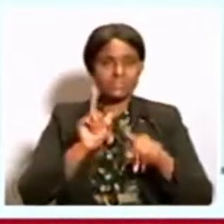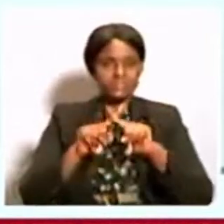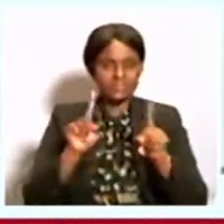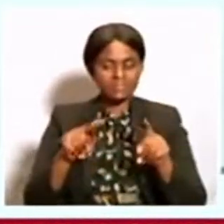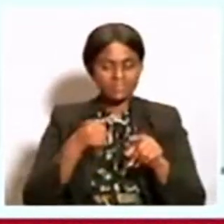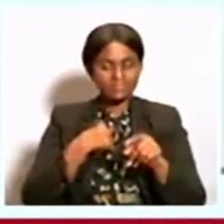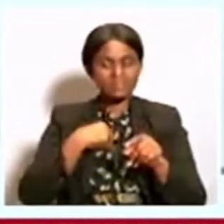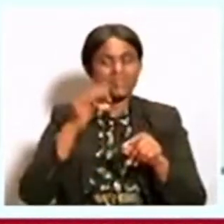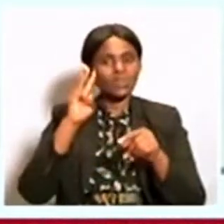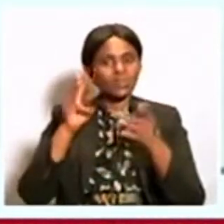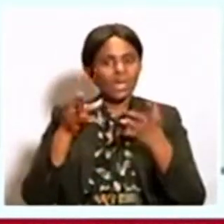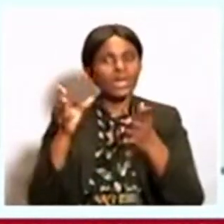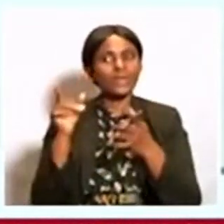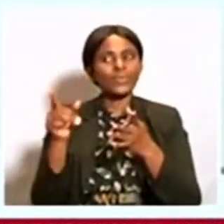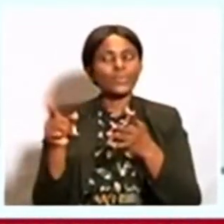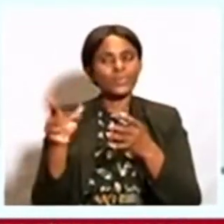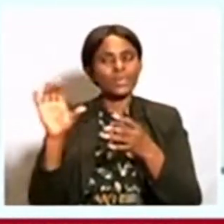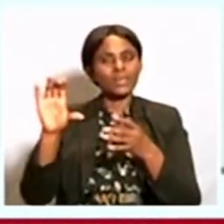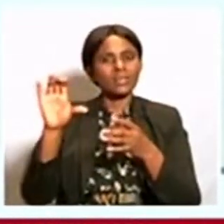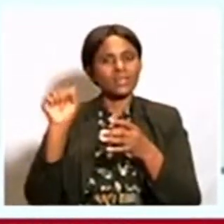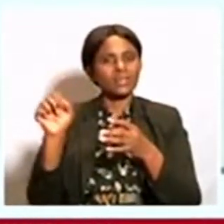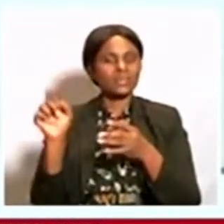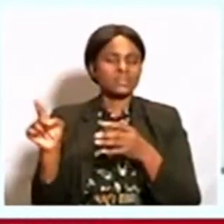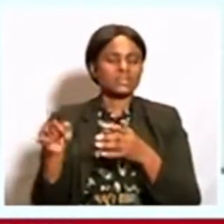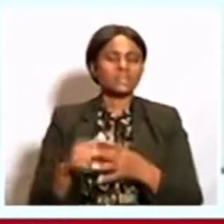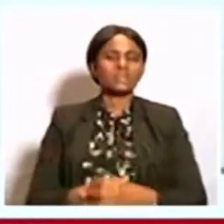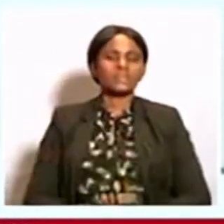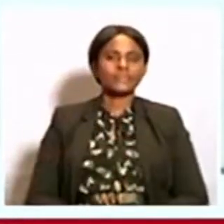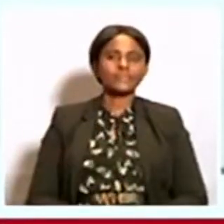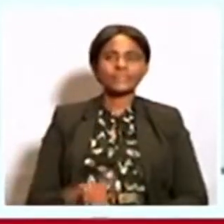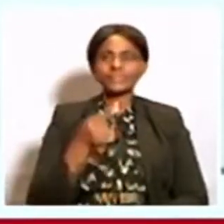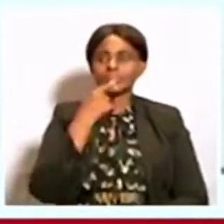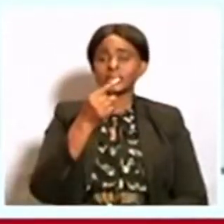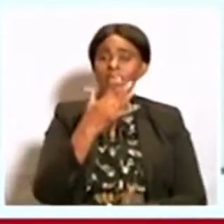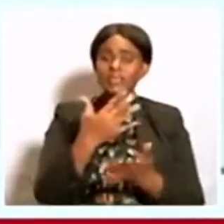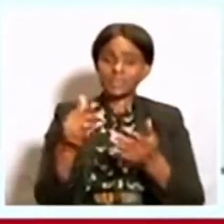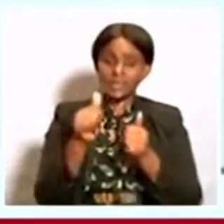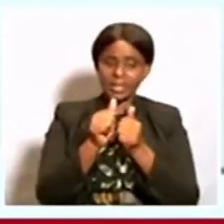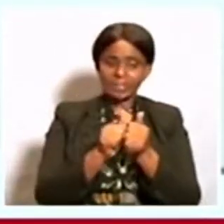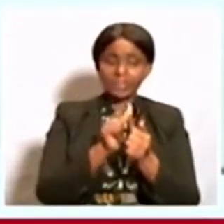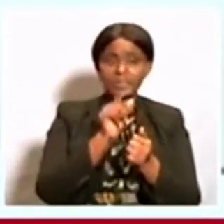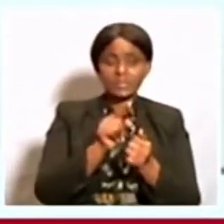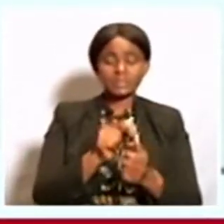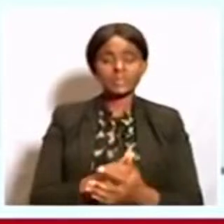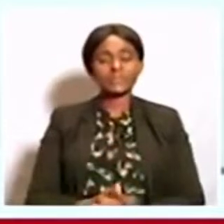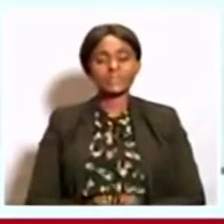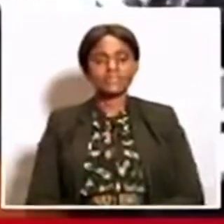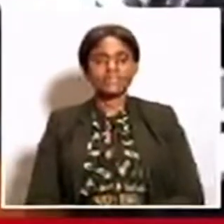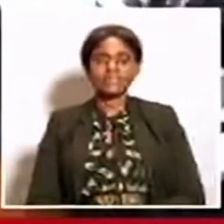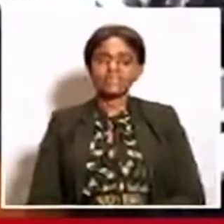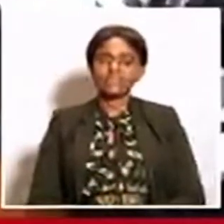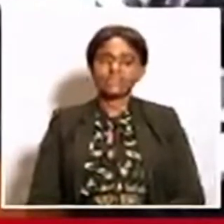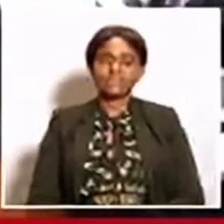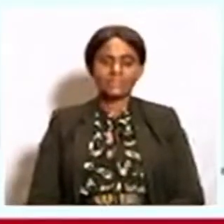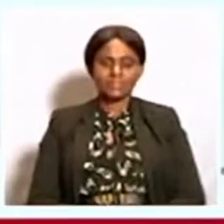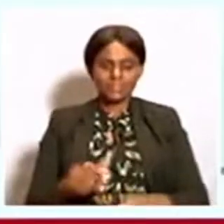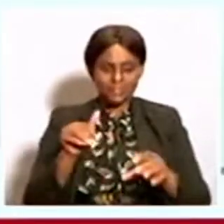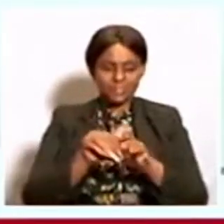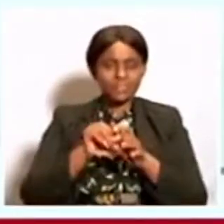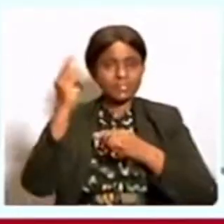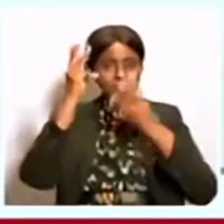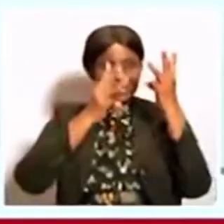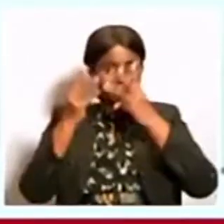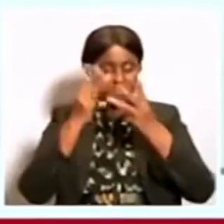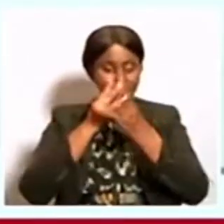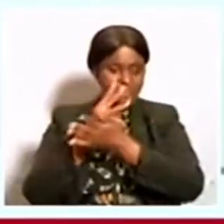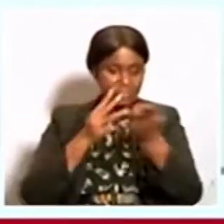Maybe I will allow you, Council Secretary, to say something about it on the concerns of the